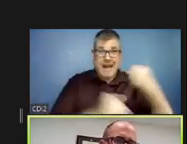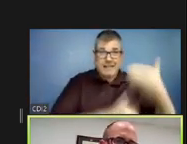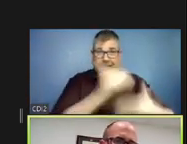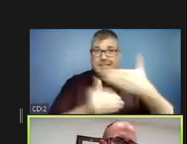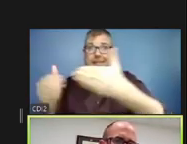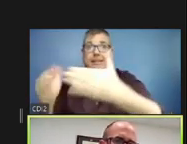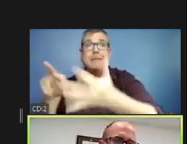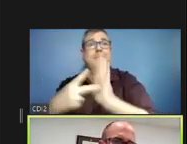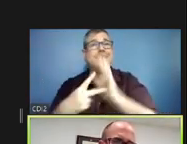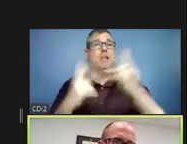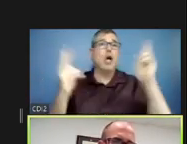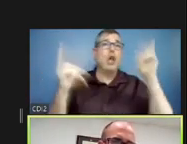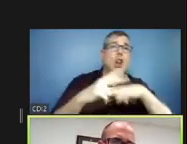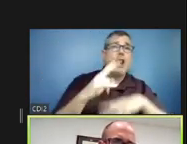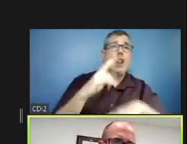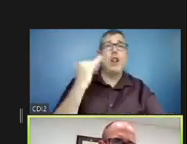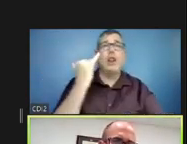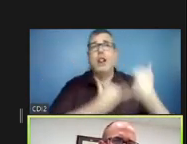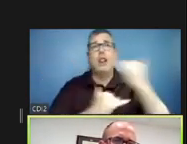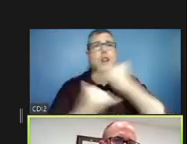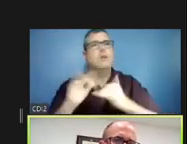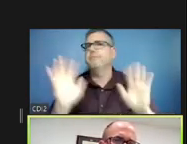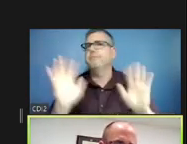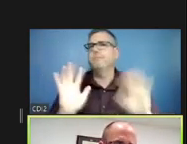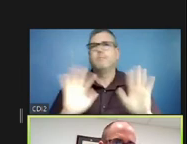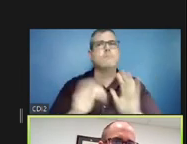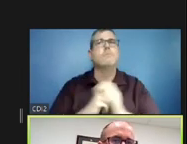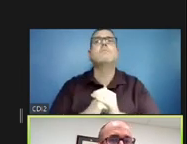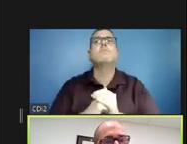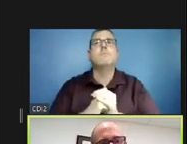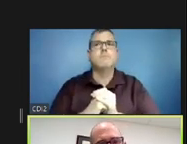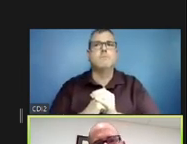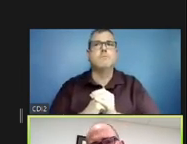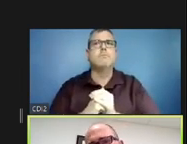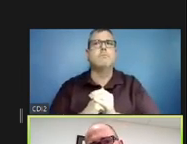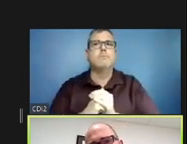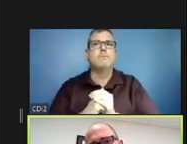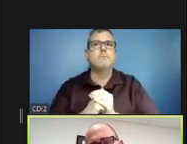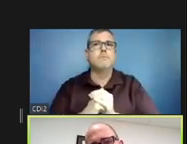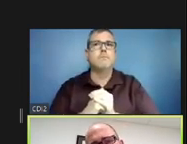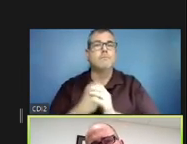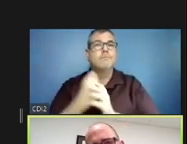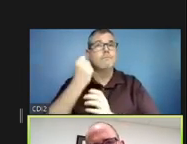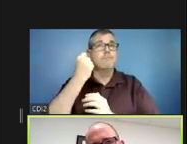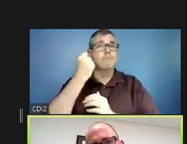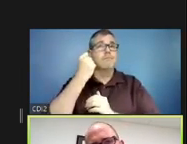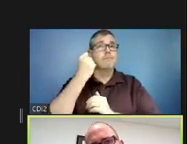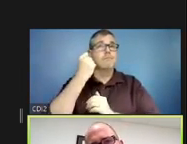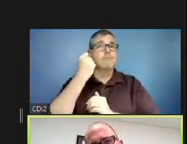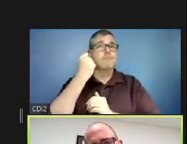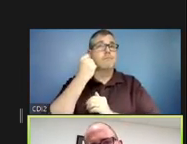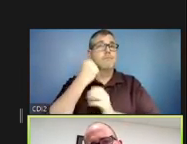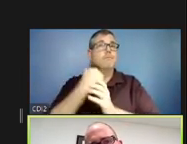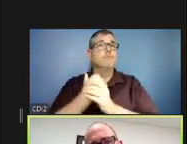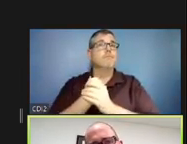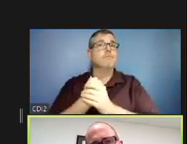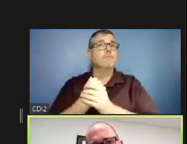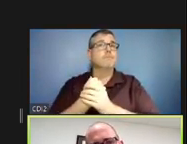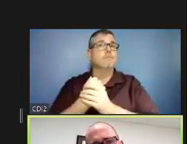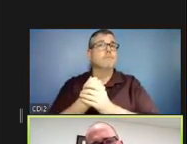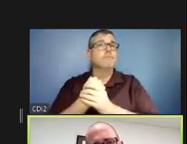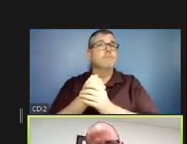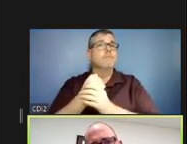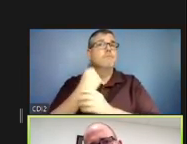mass production of the vaccine that took place, again in parallel. And that was an investment that the federal